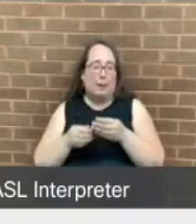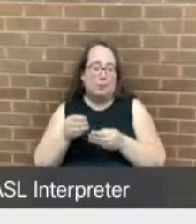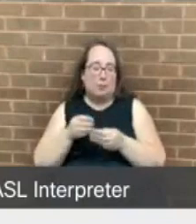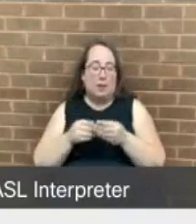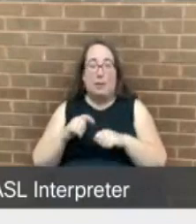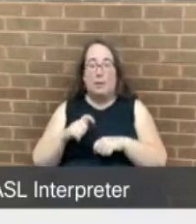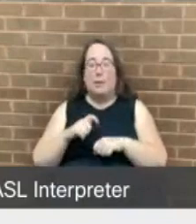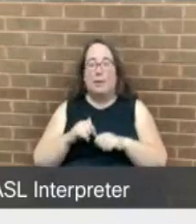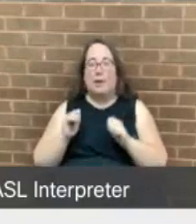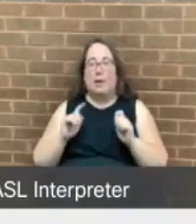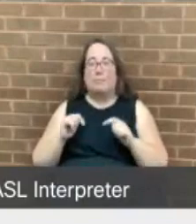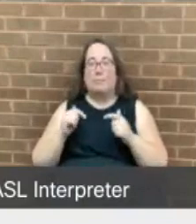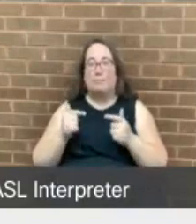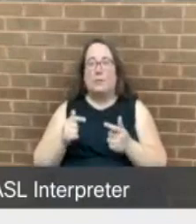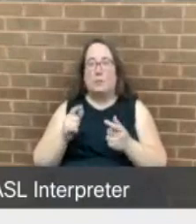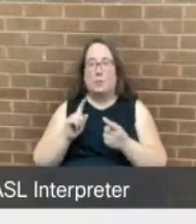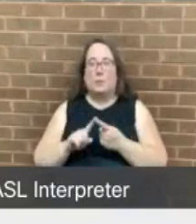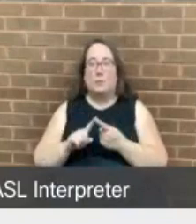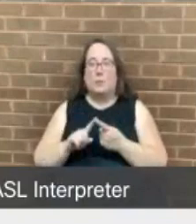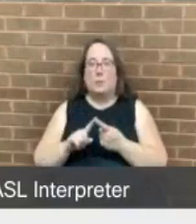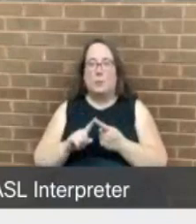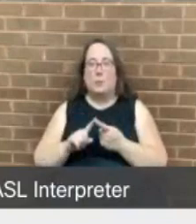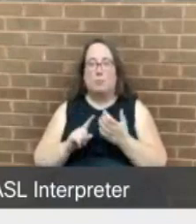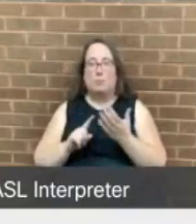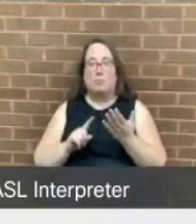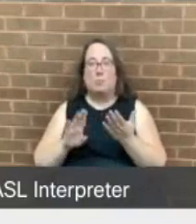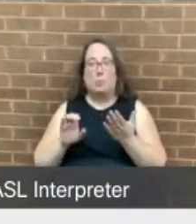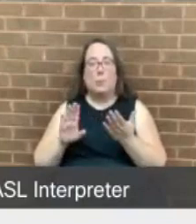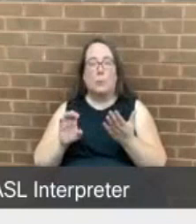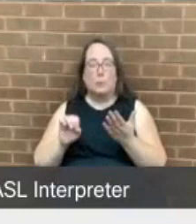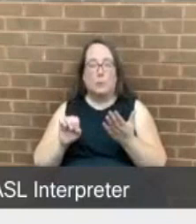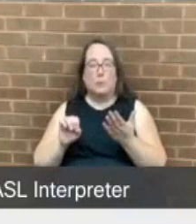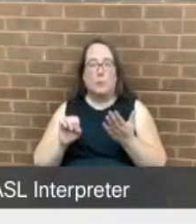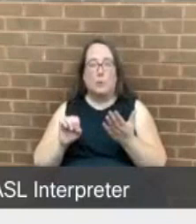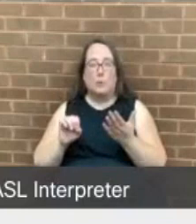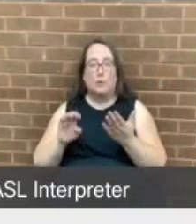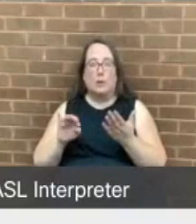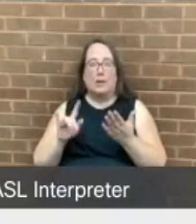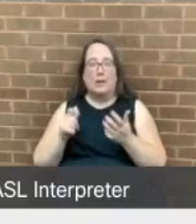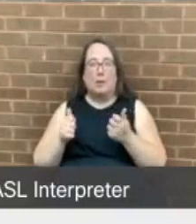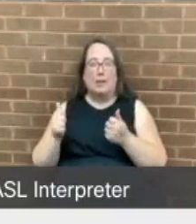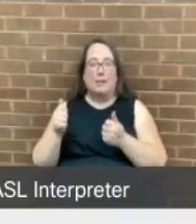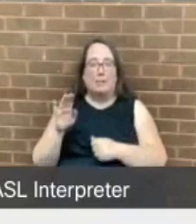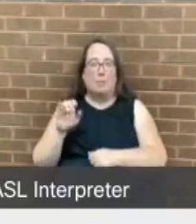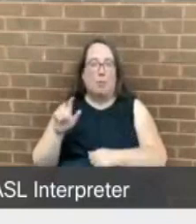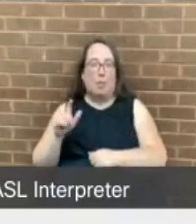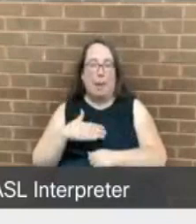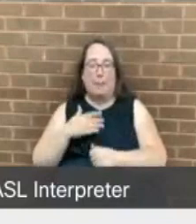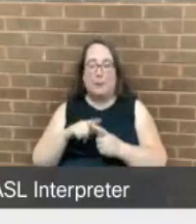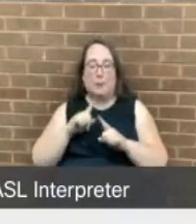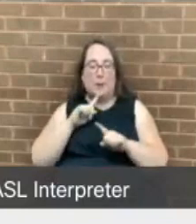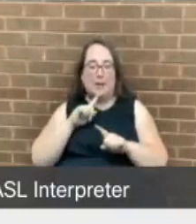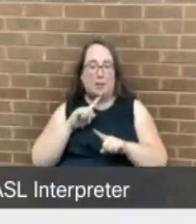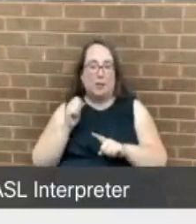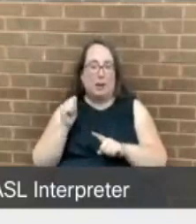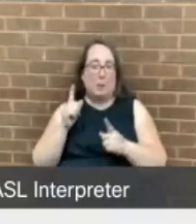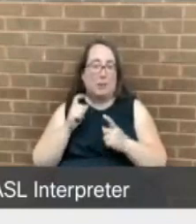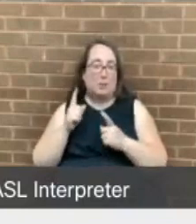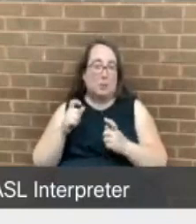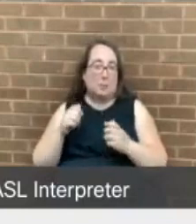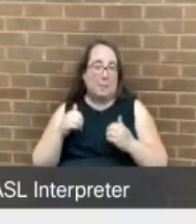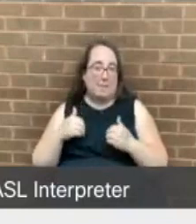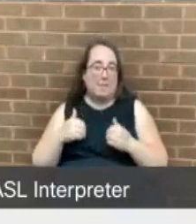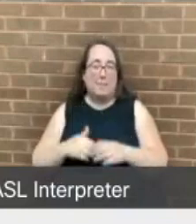I'd like to turn it back over to you, Bruce, and County Executive Ball, and we're happy to answer any questions that you may have on our